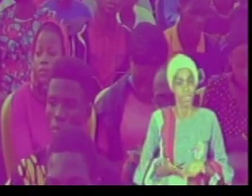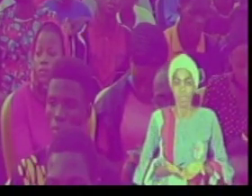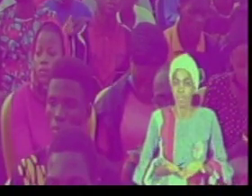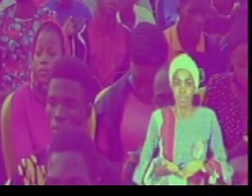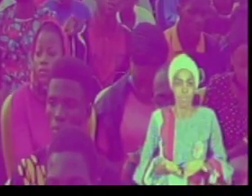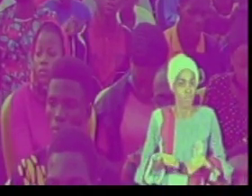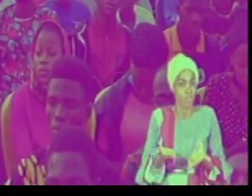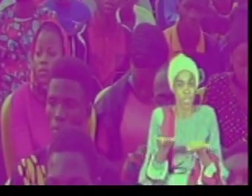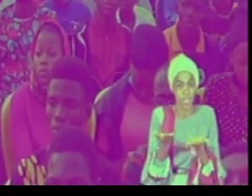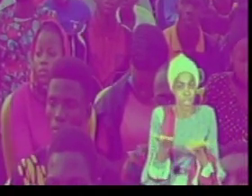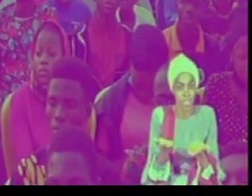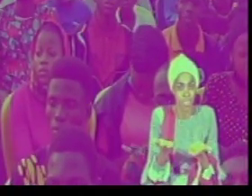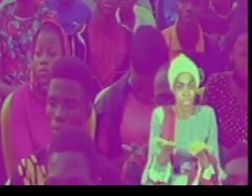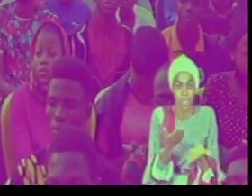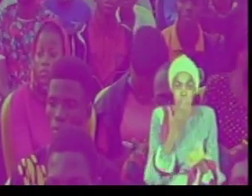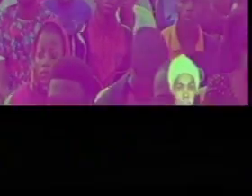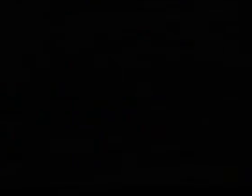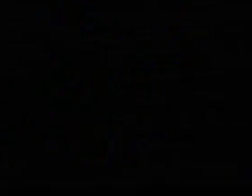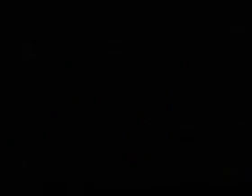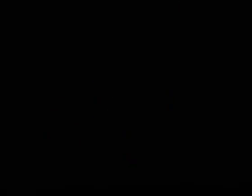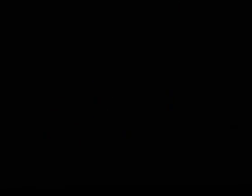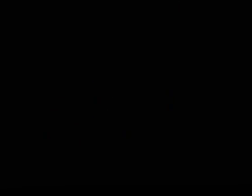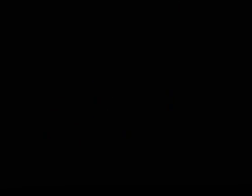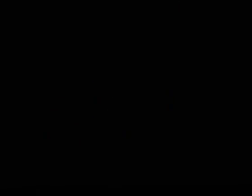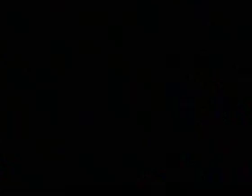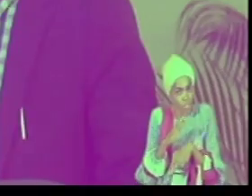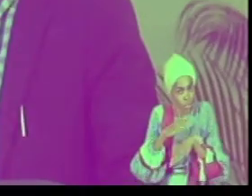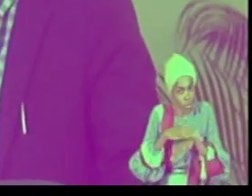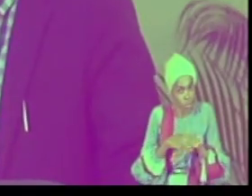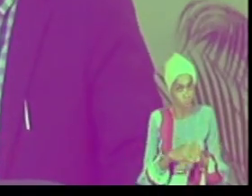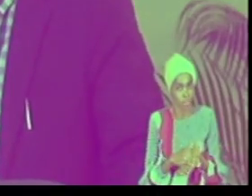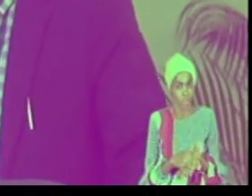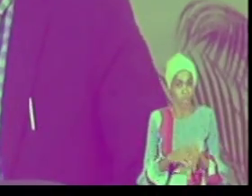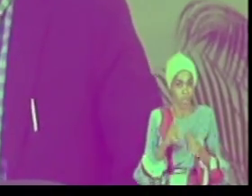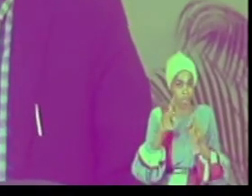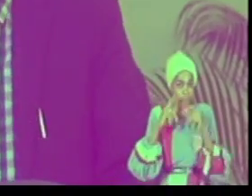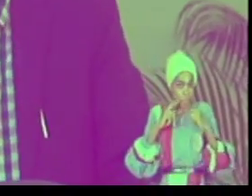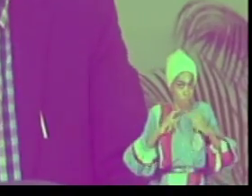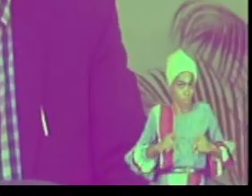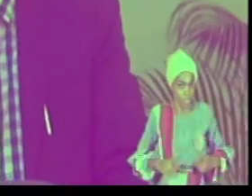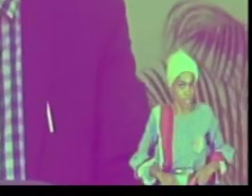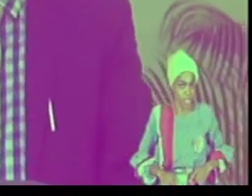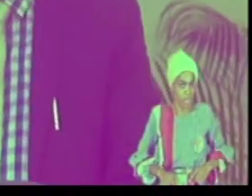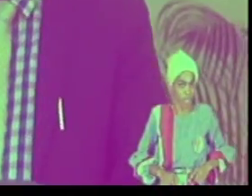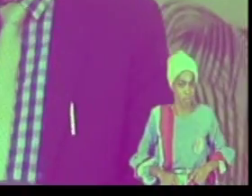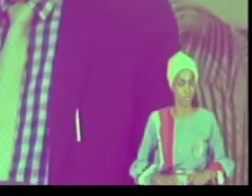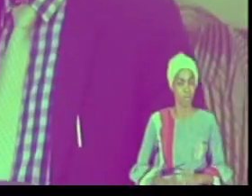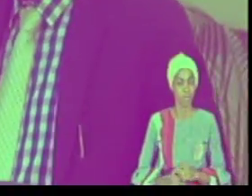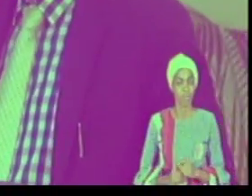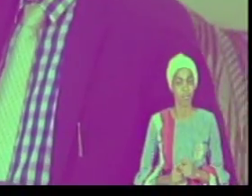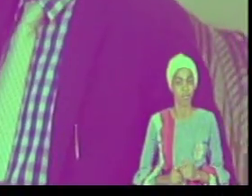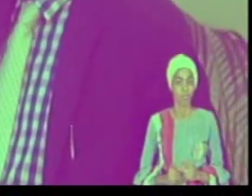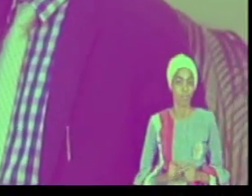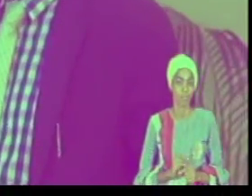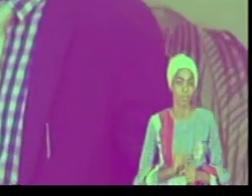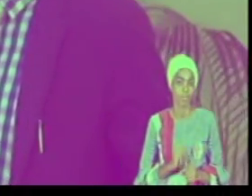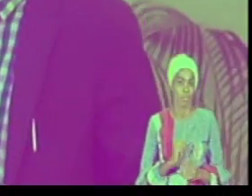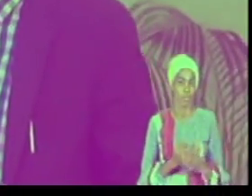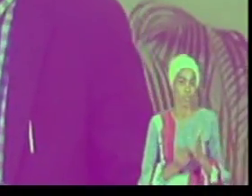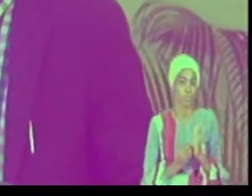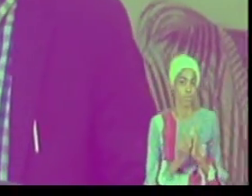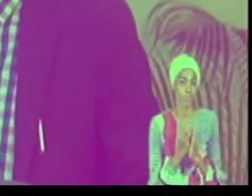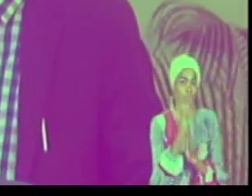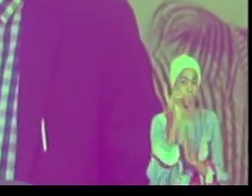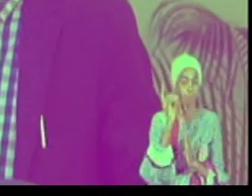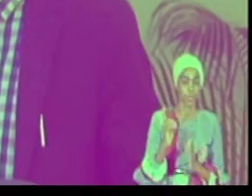good presentation on personal branding. Now we want to have questions from the